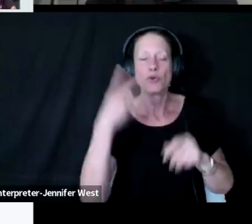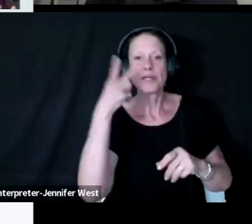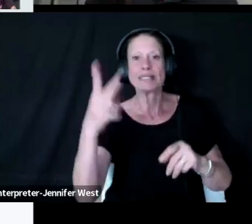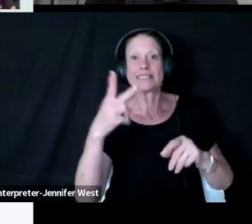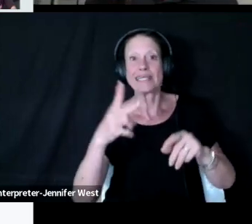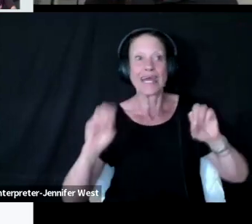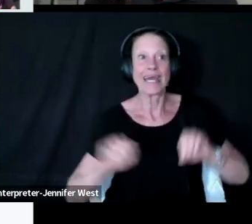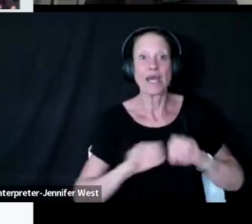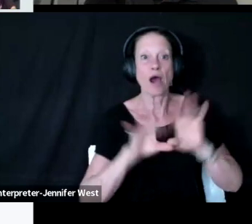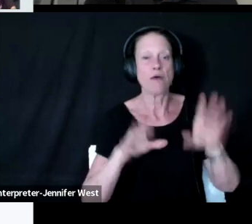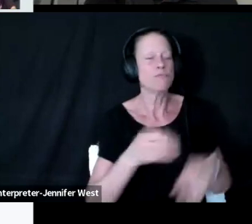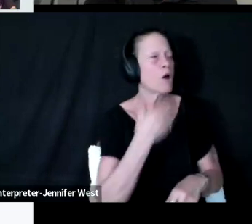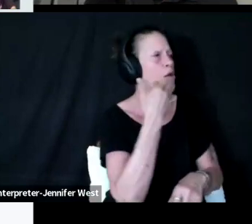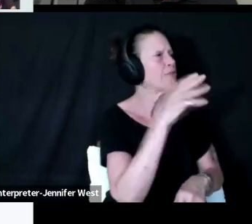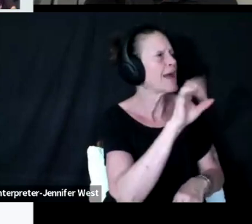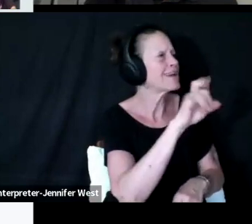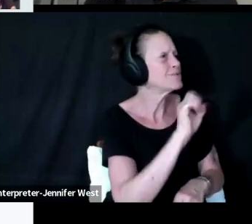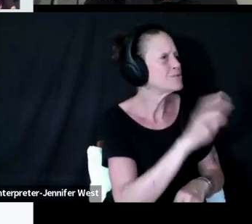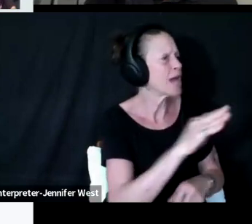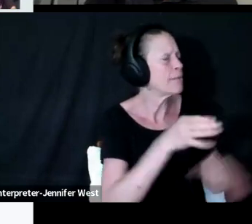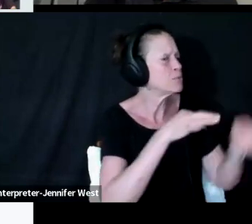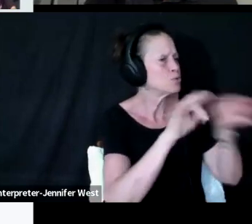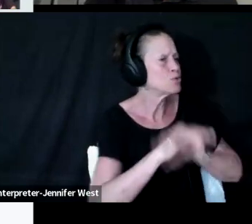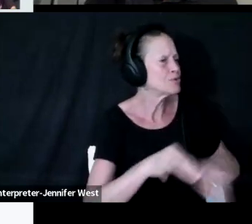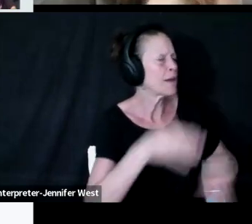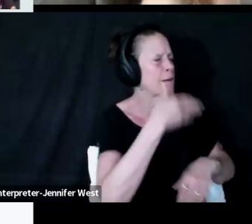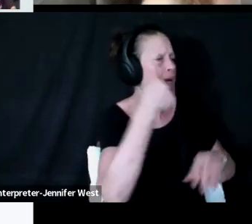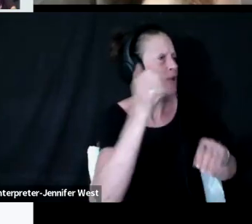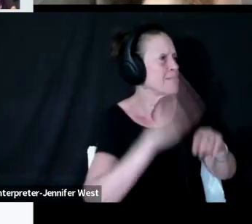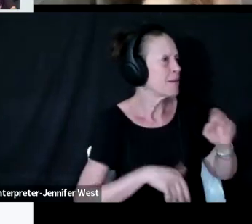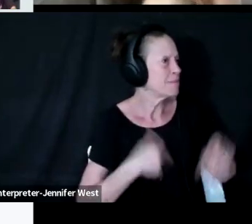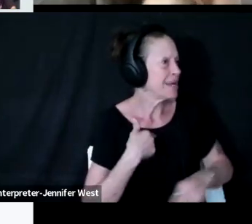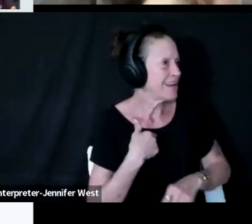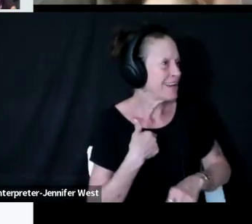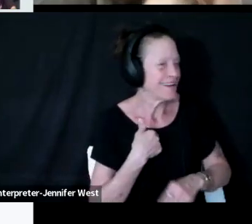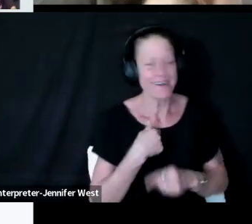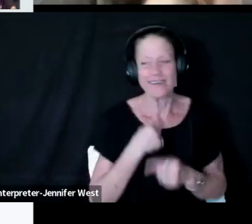Thanks, Deb. You explained that way better than I did.